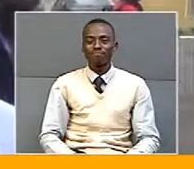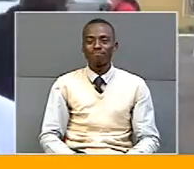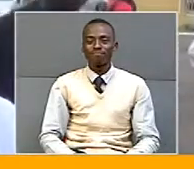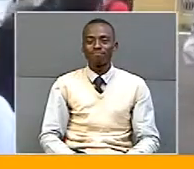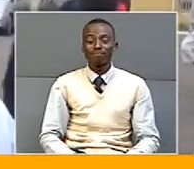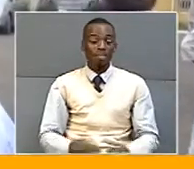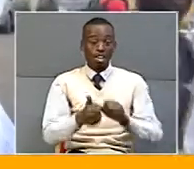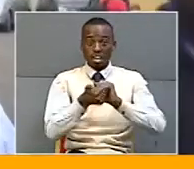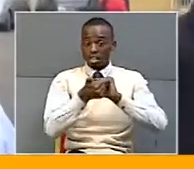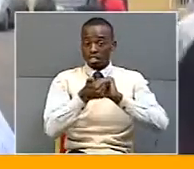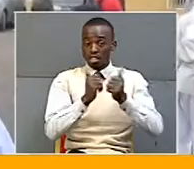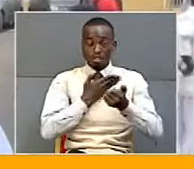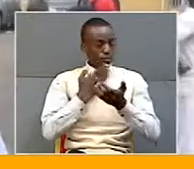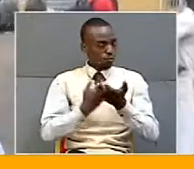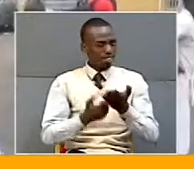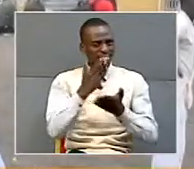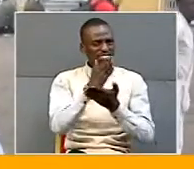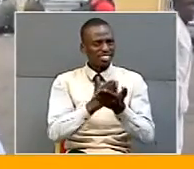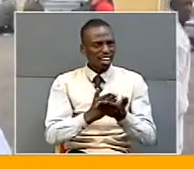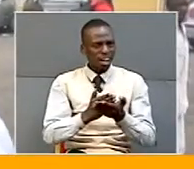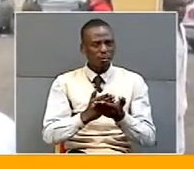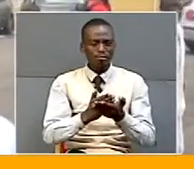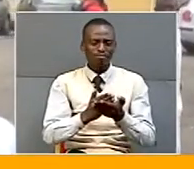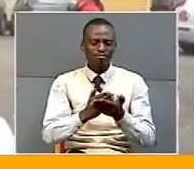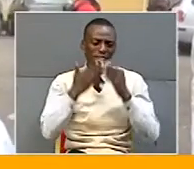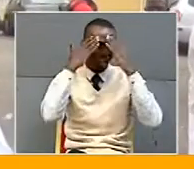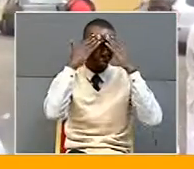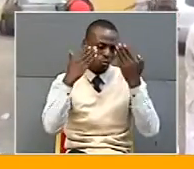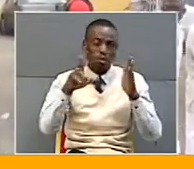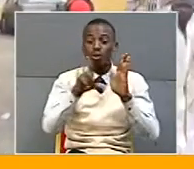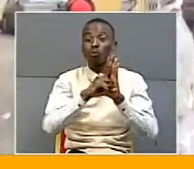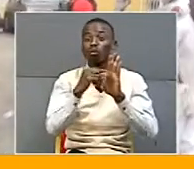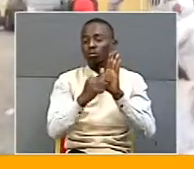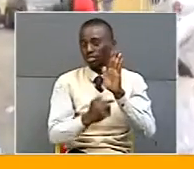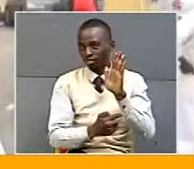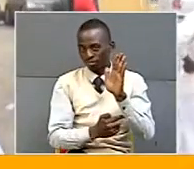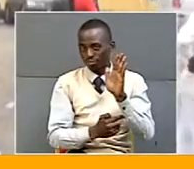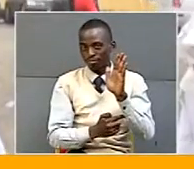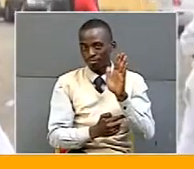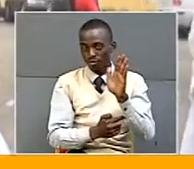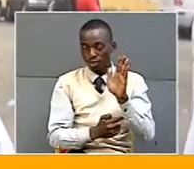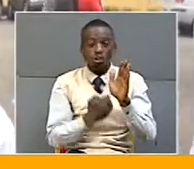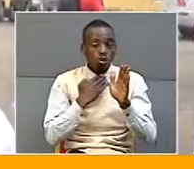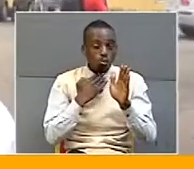The challenges here is that some of the players are not well versed with the rules, the World Cafe Federation rules. So we